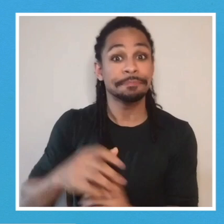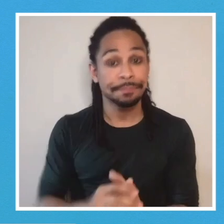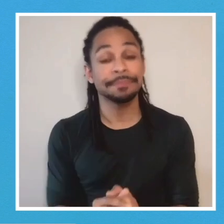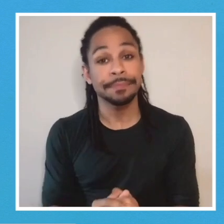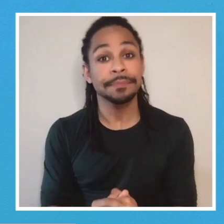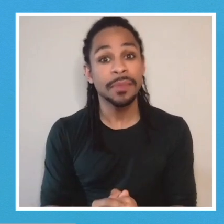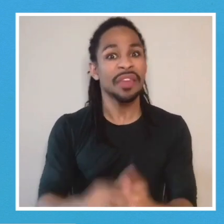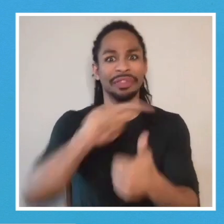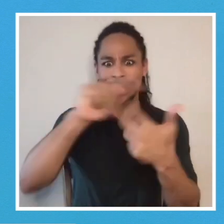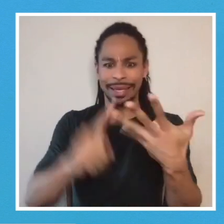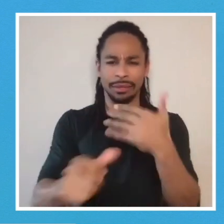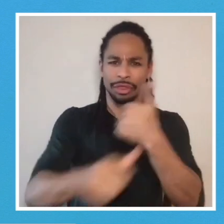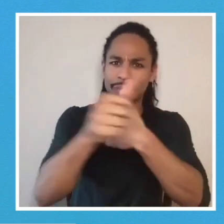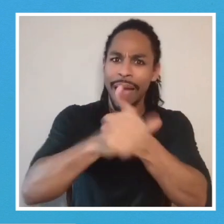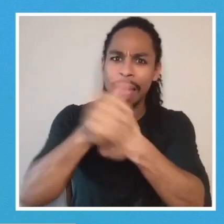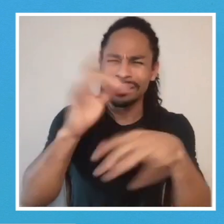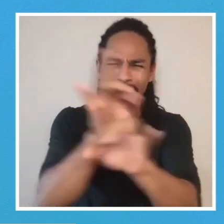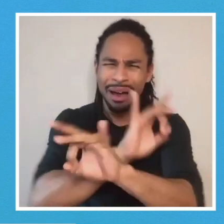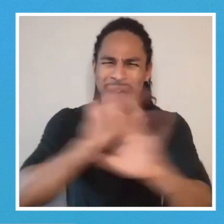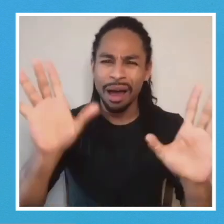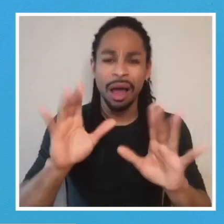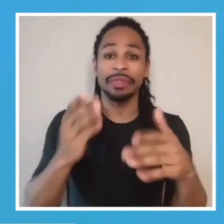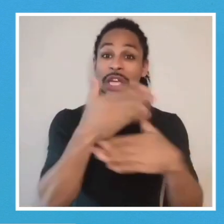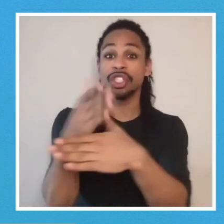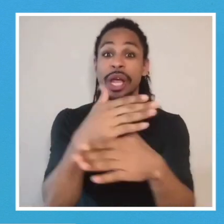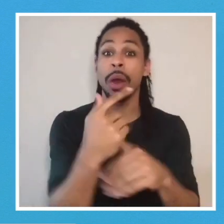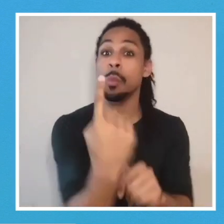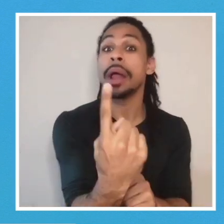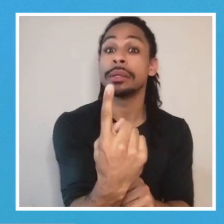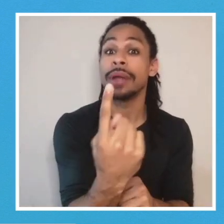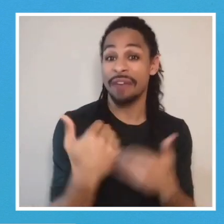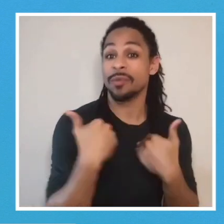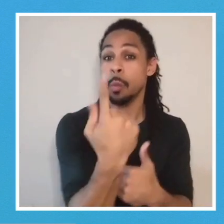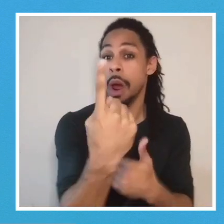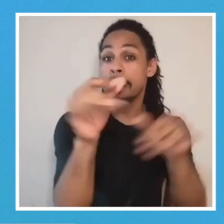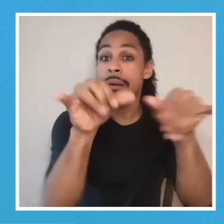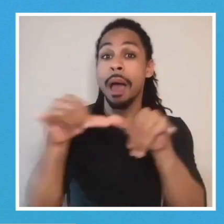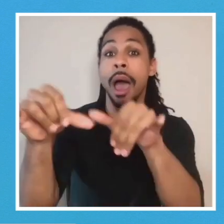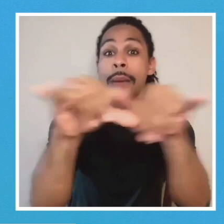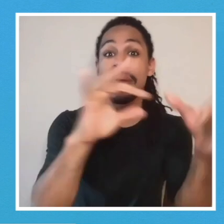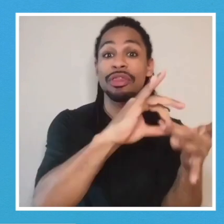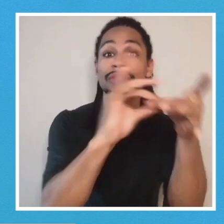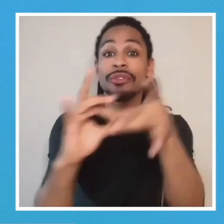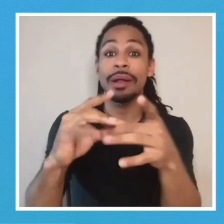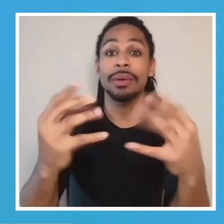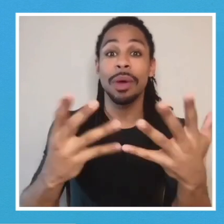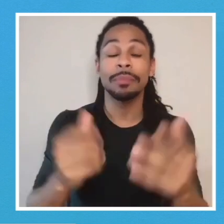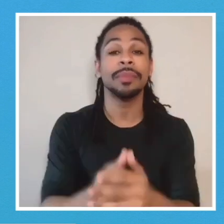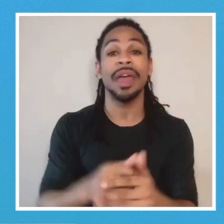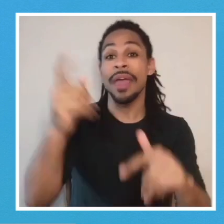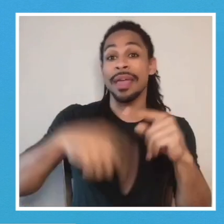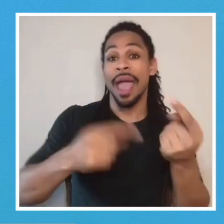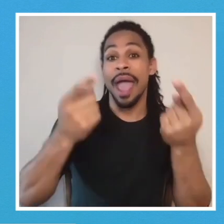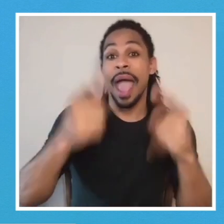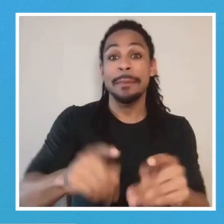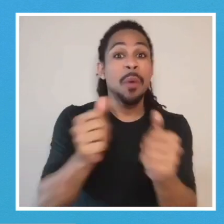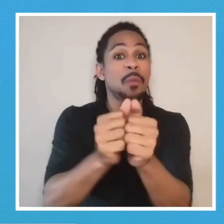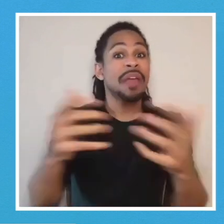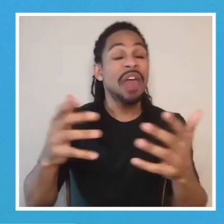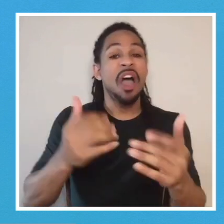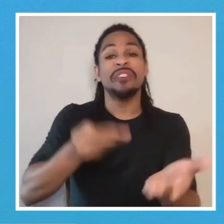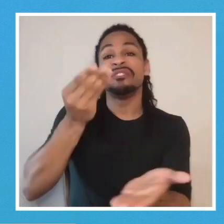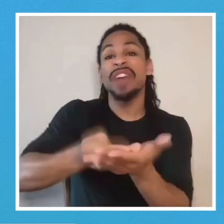they share something. They have something in common. They couldn't have happened without the funding from